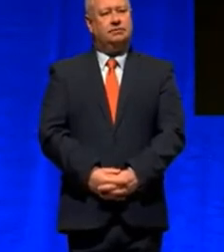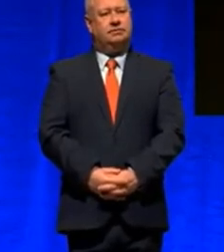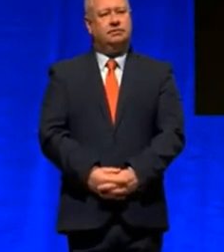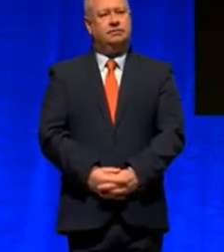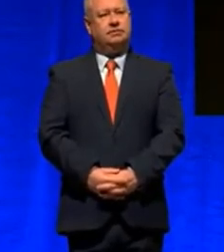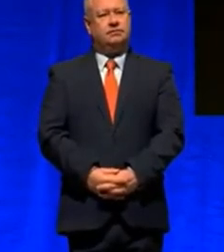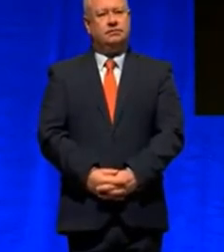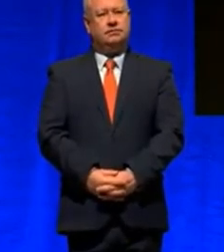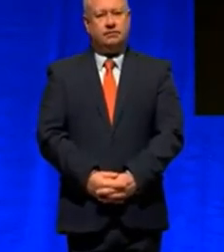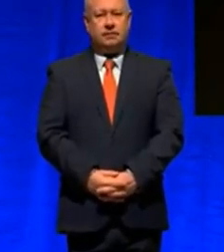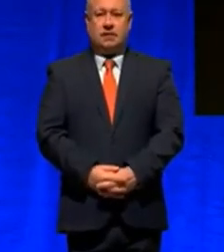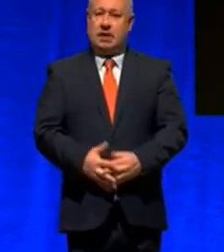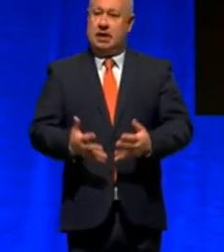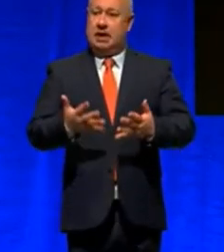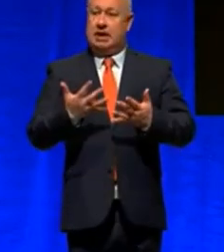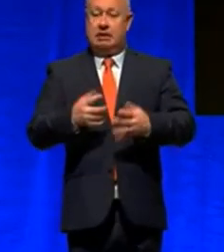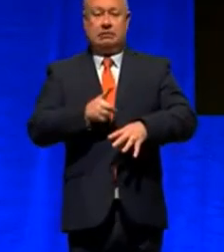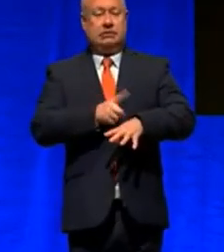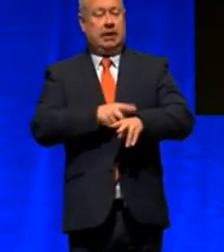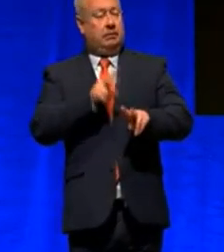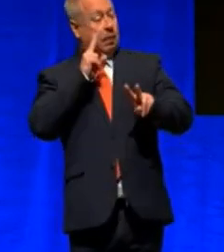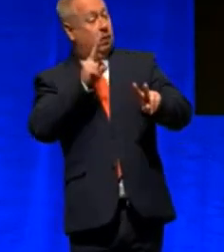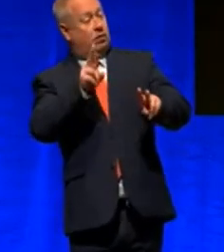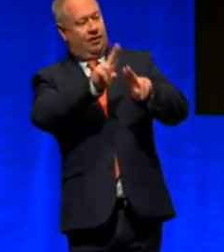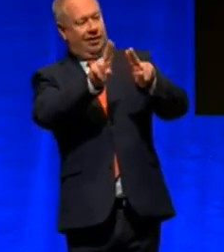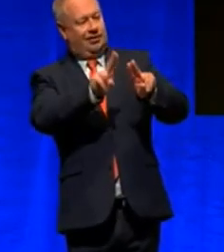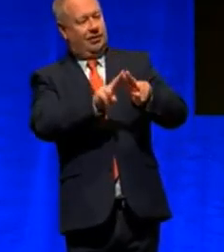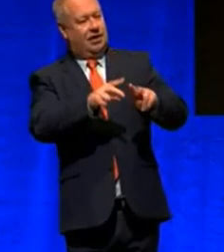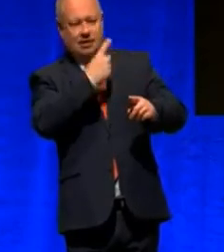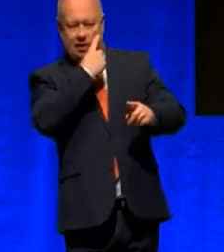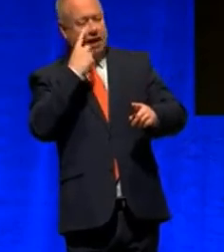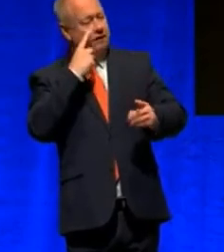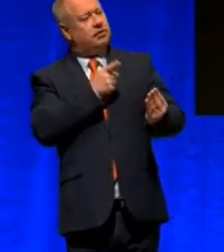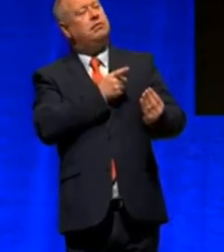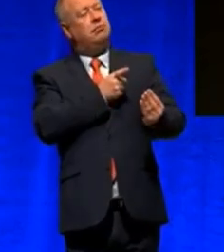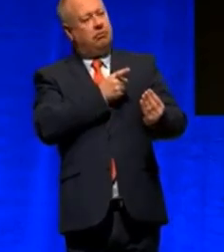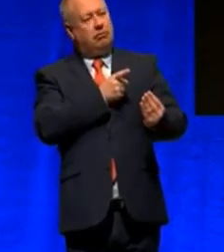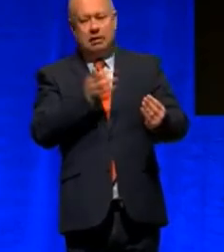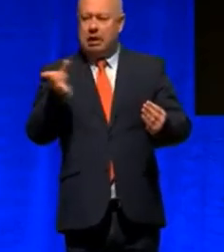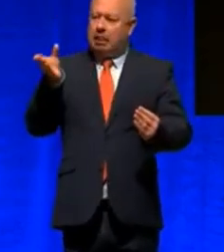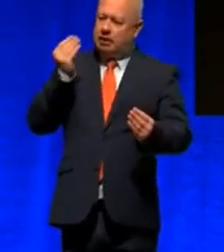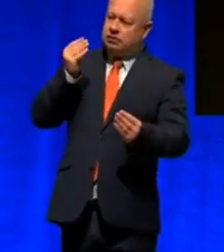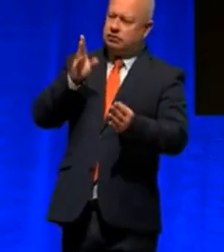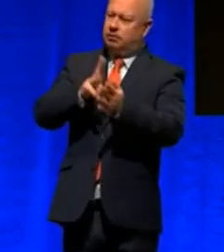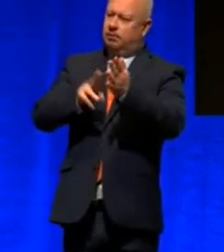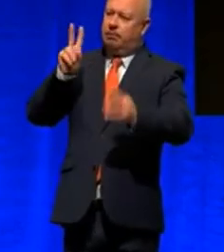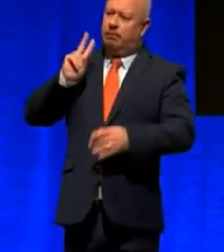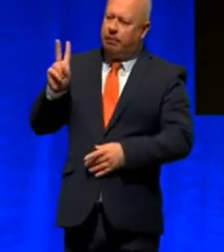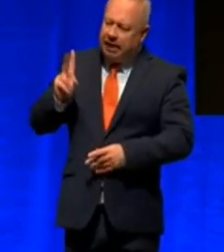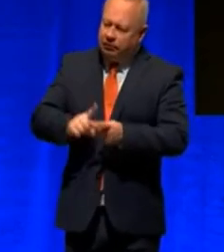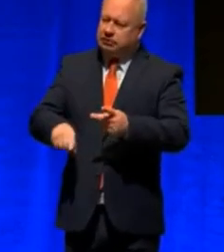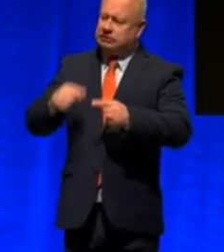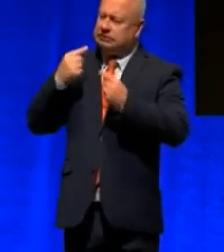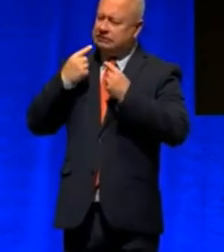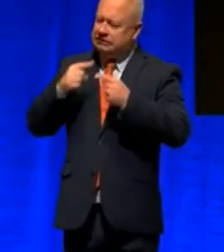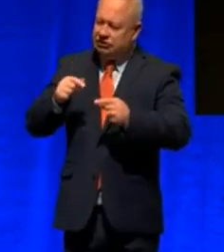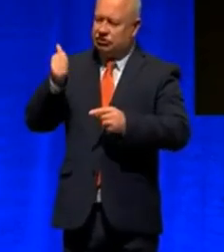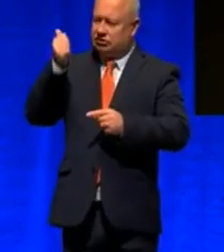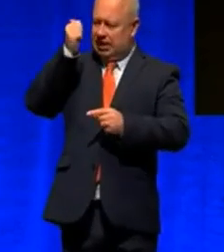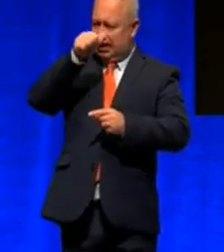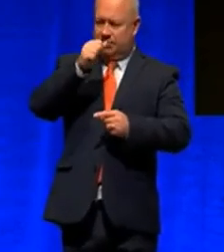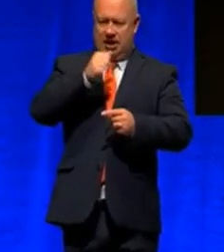Conference, it's time to heed the international evidence. It's time to listen to parents, teachers, and experts. Our